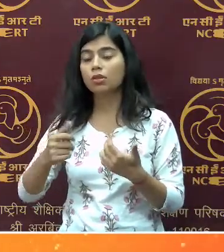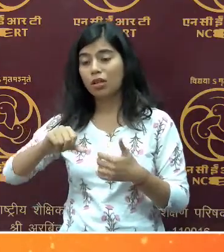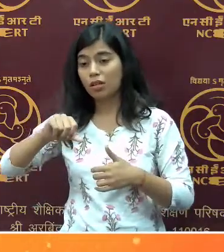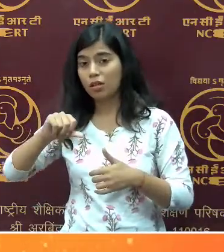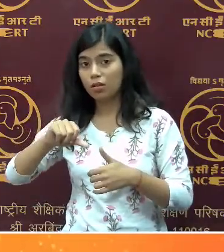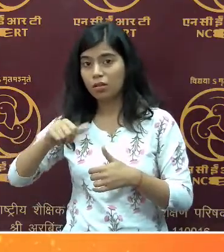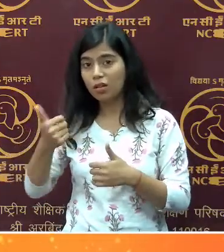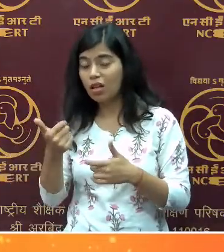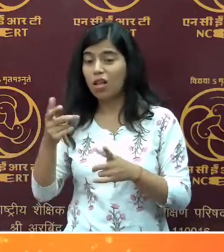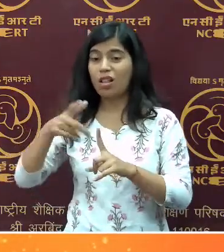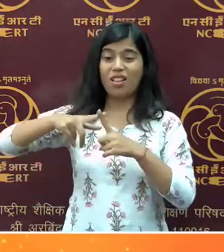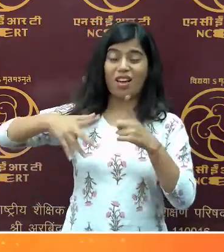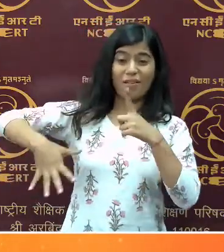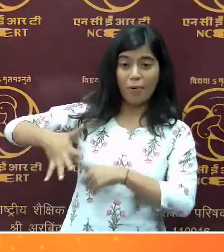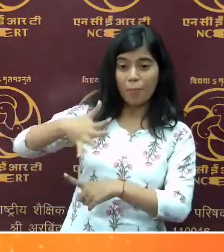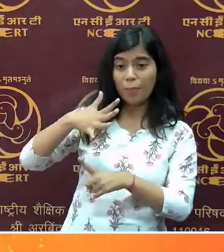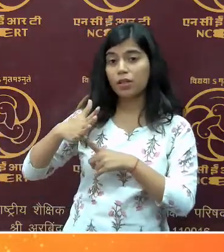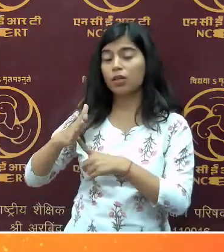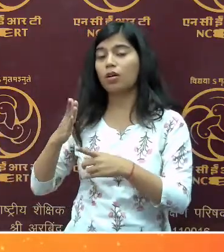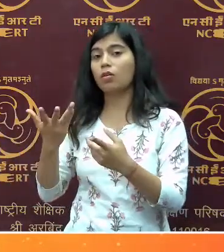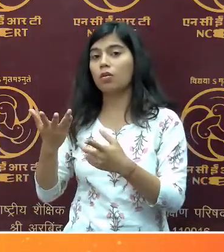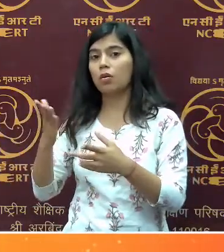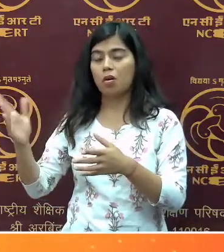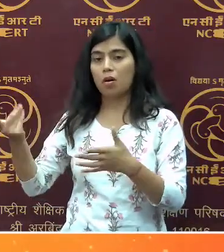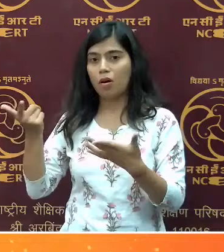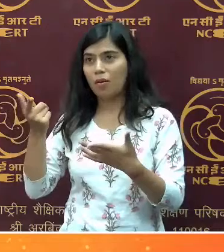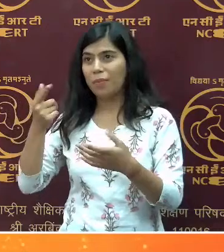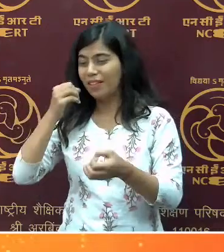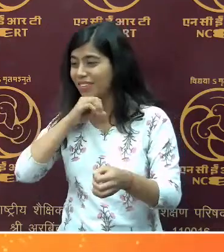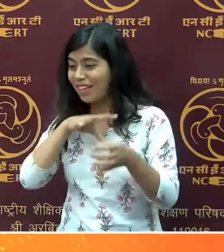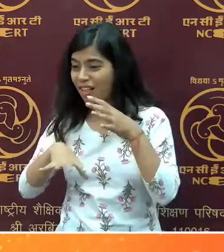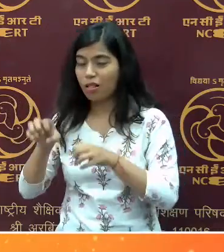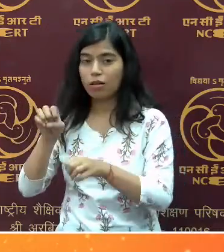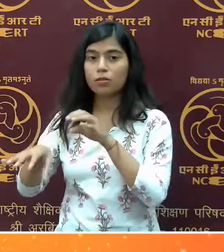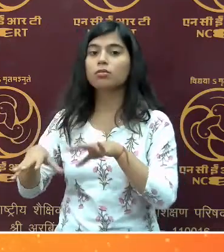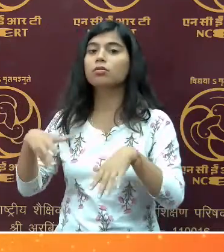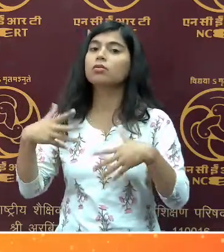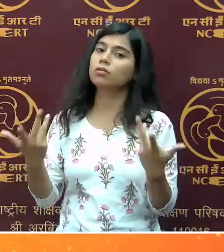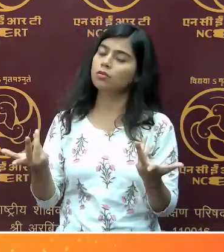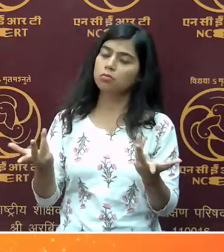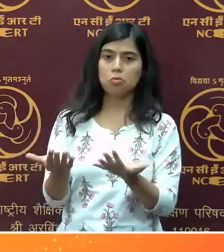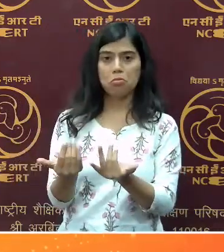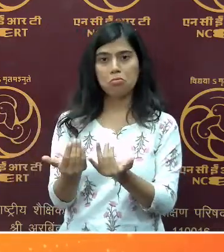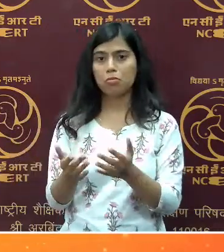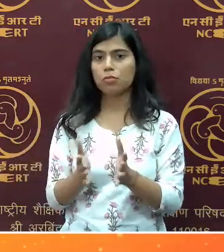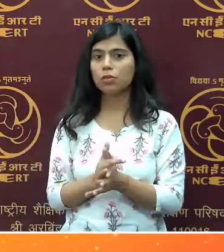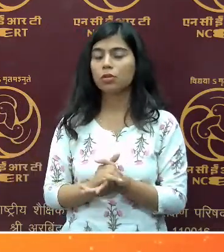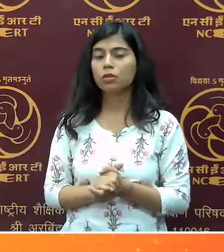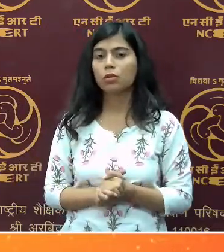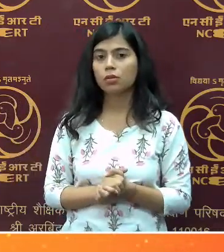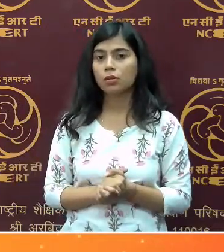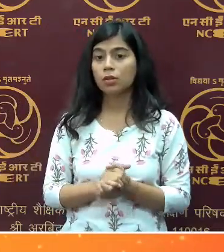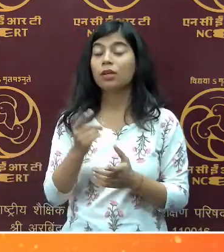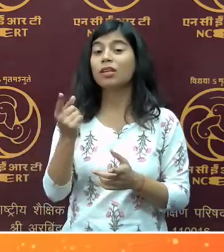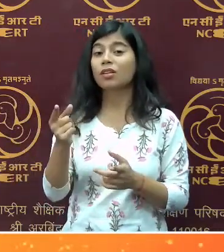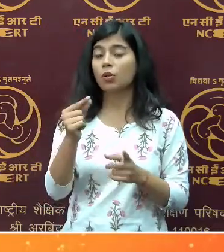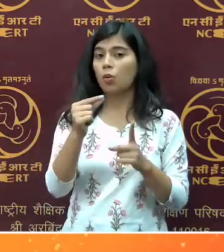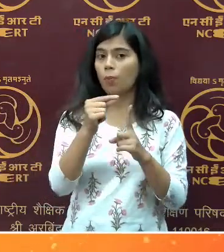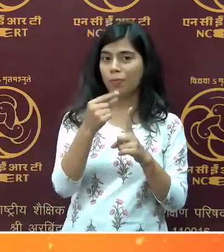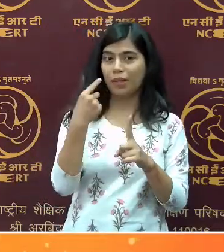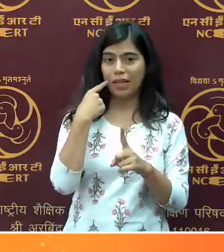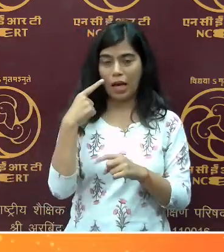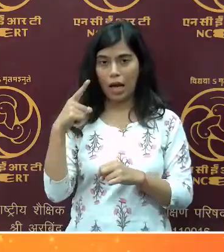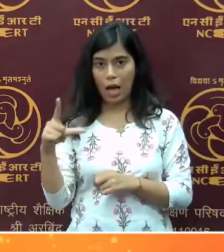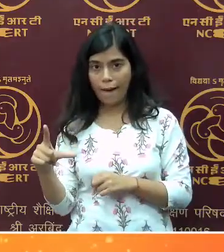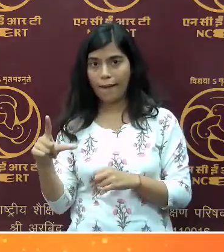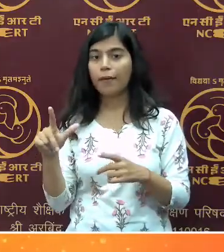grievances, environmental violation and all, high courts are there. You know, even if person cannot go, there is a procedure of PIL, public